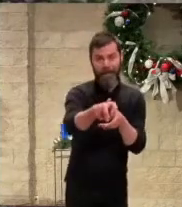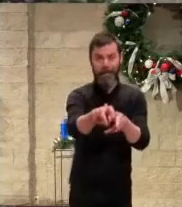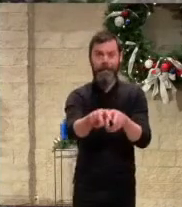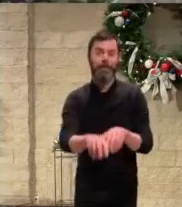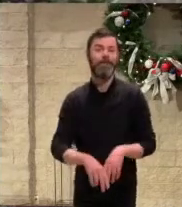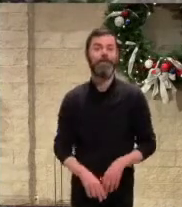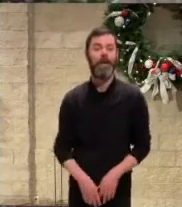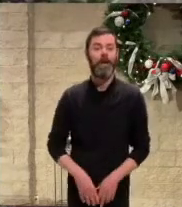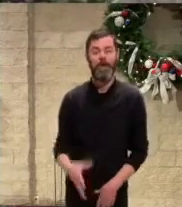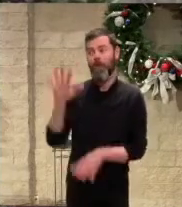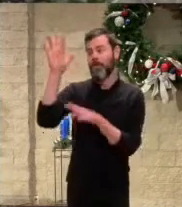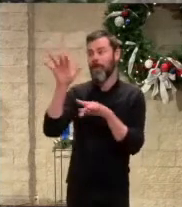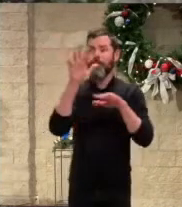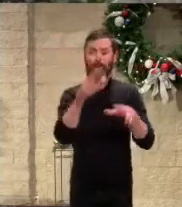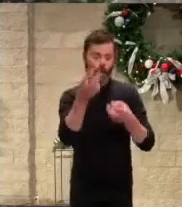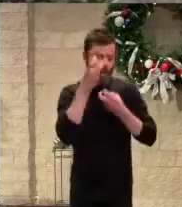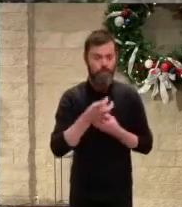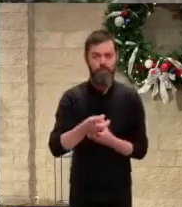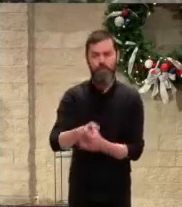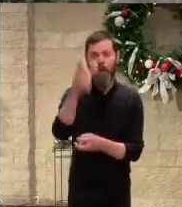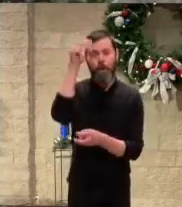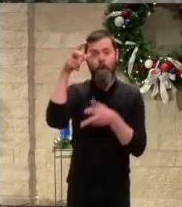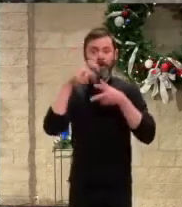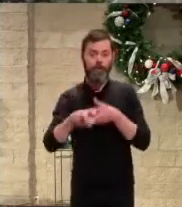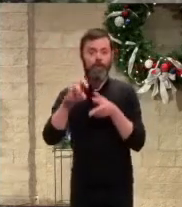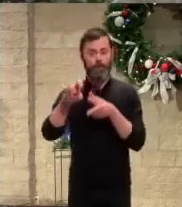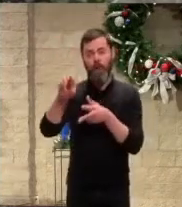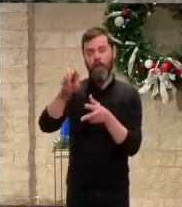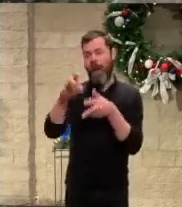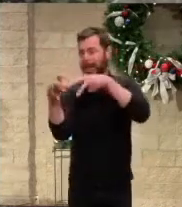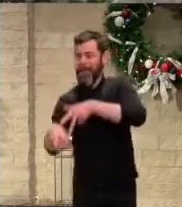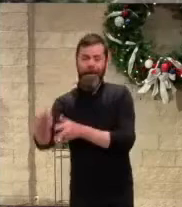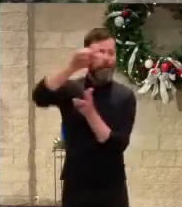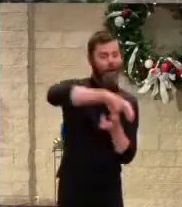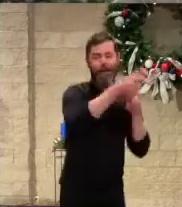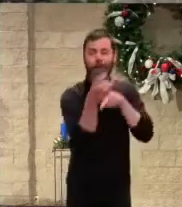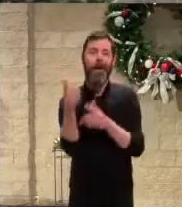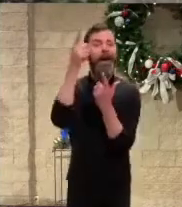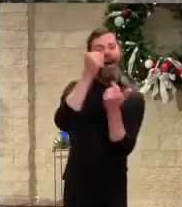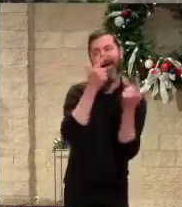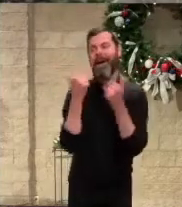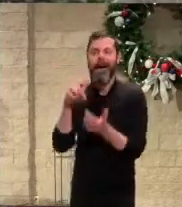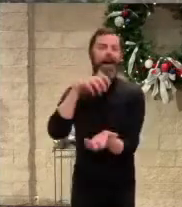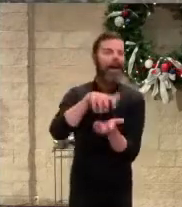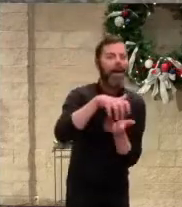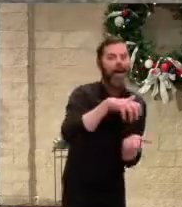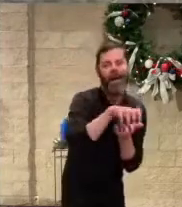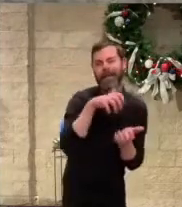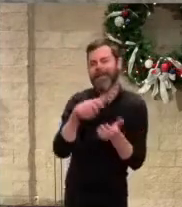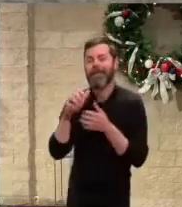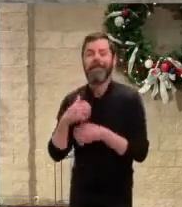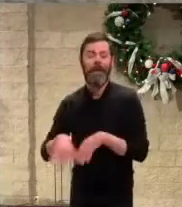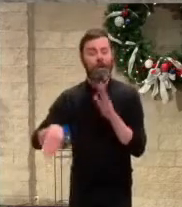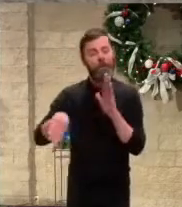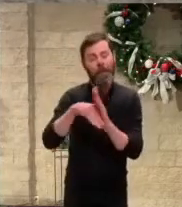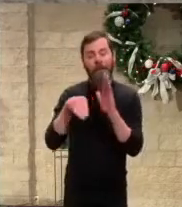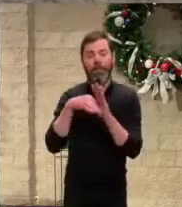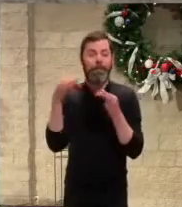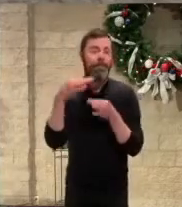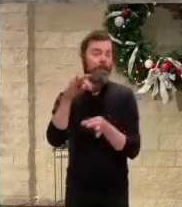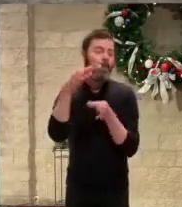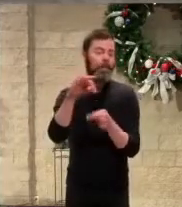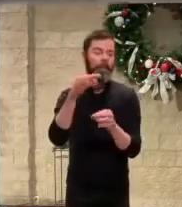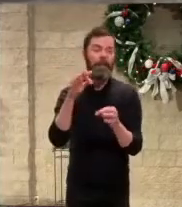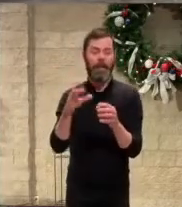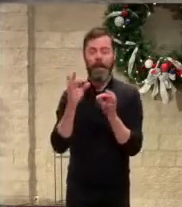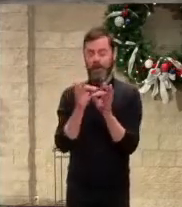sleigh. We're dashing through the snow in a one-horse open sleigh. All the fields we go, laughing all the way. Hey, bells on bobtail